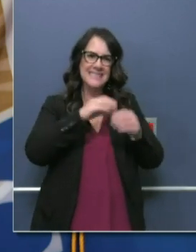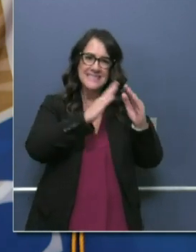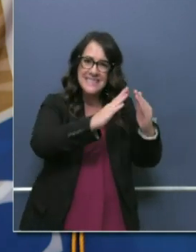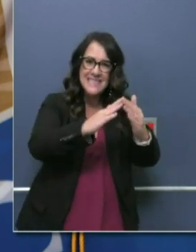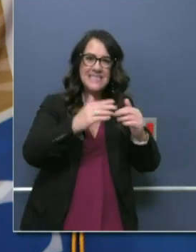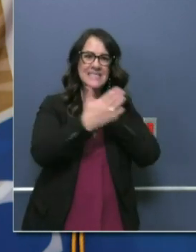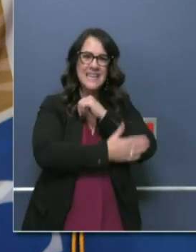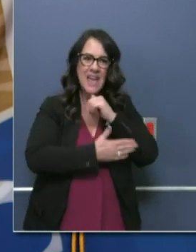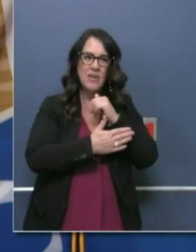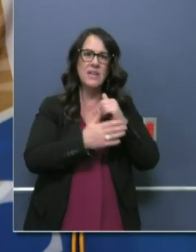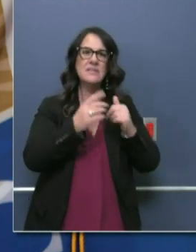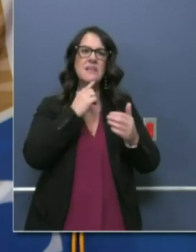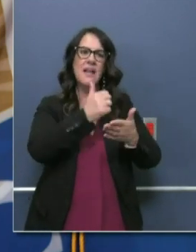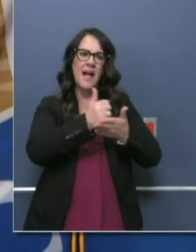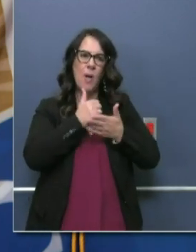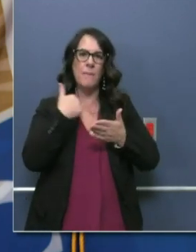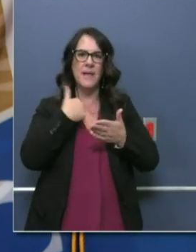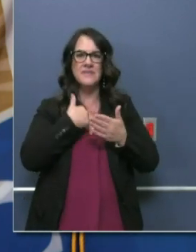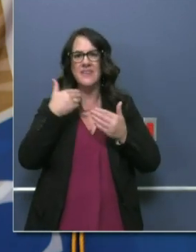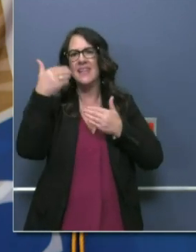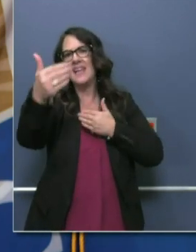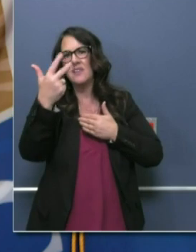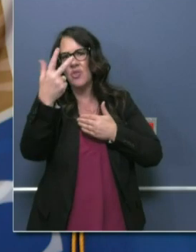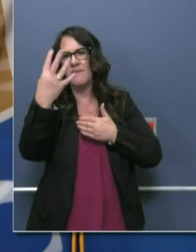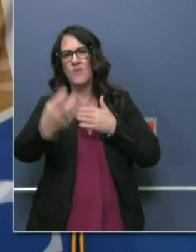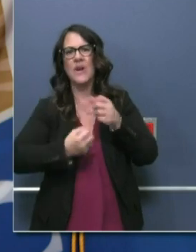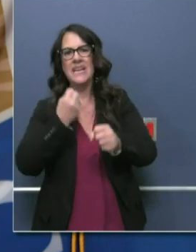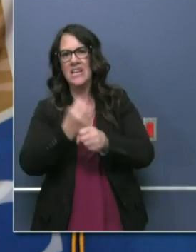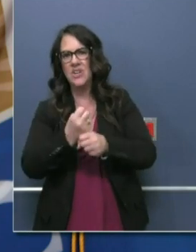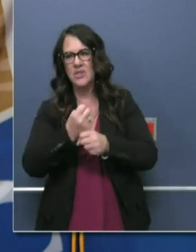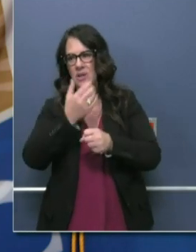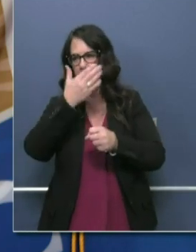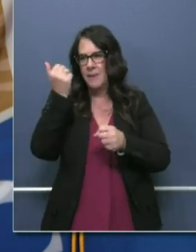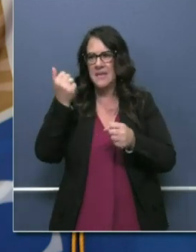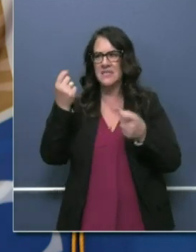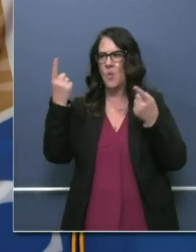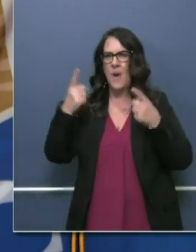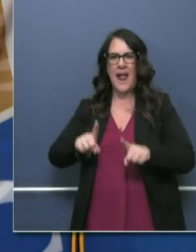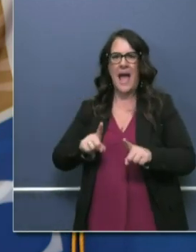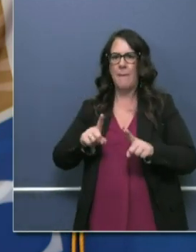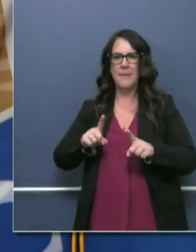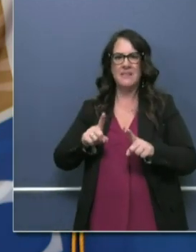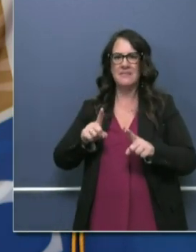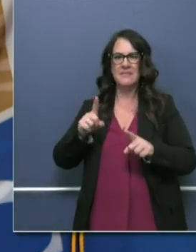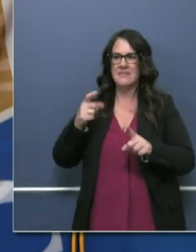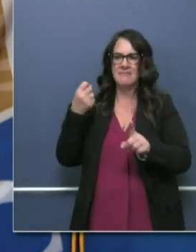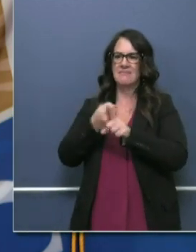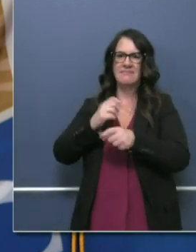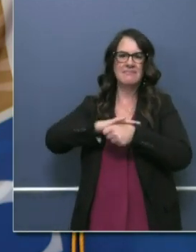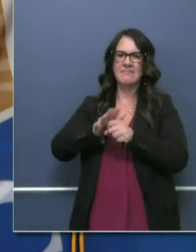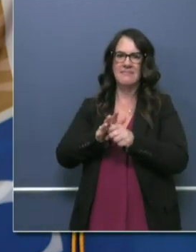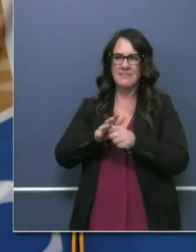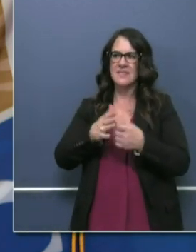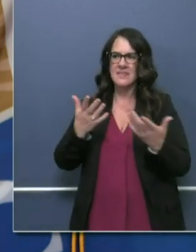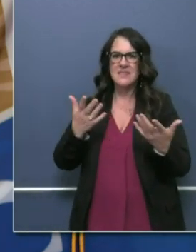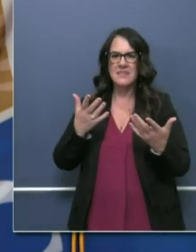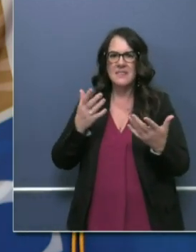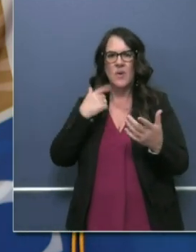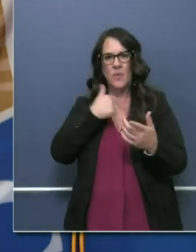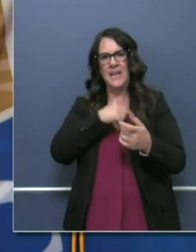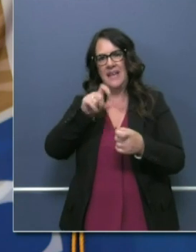well, to help us through the next 3 to 4 years because of the acuity of this crisis. And that includes help with unemployment